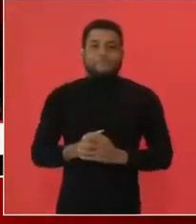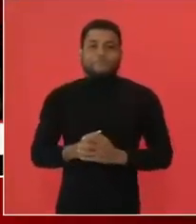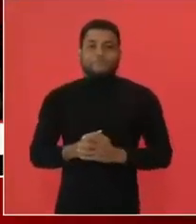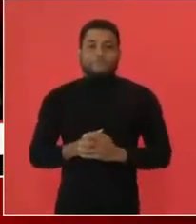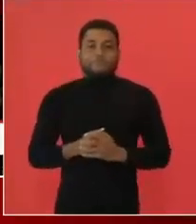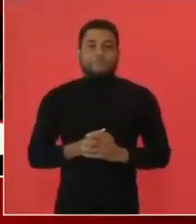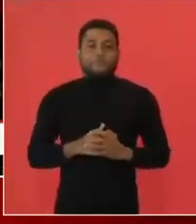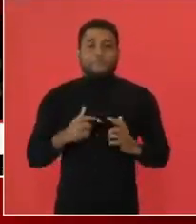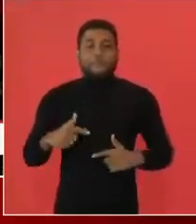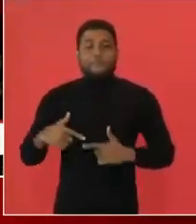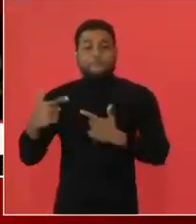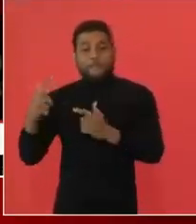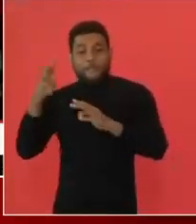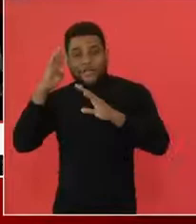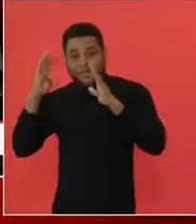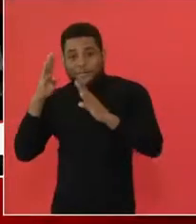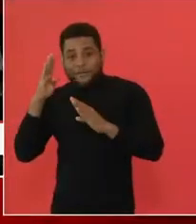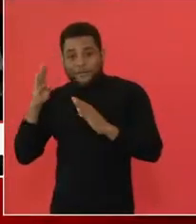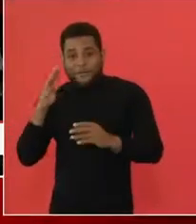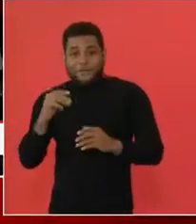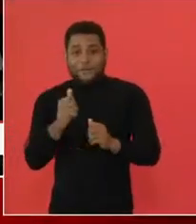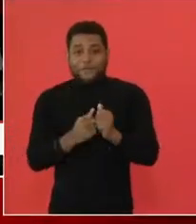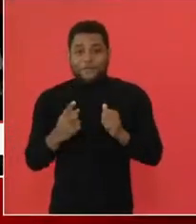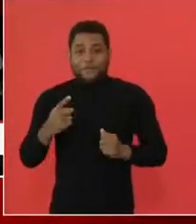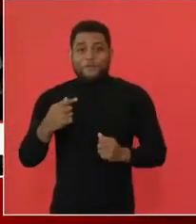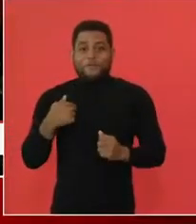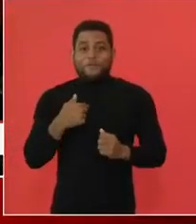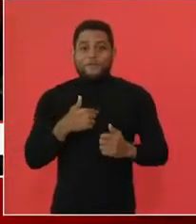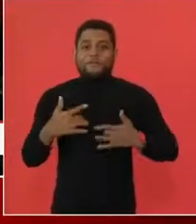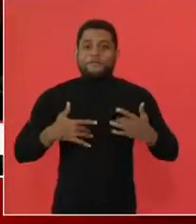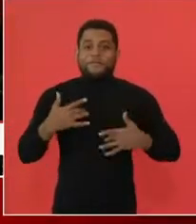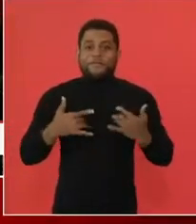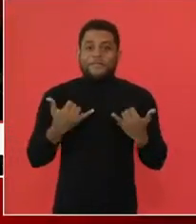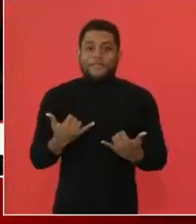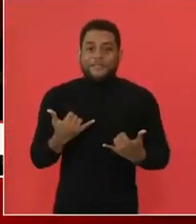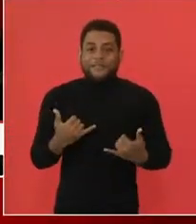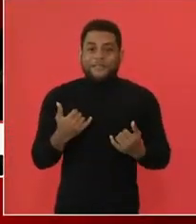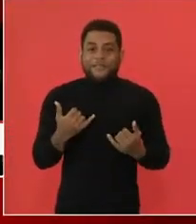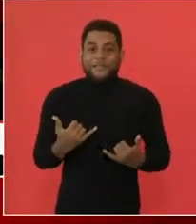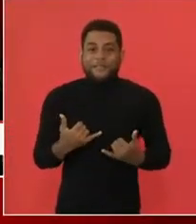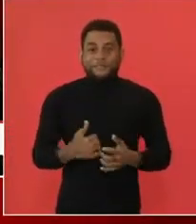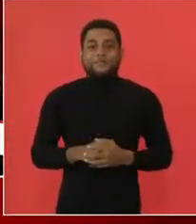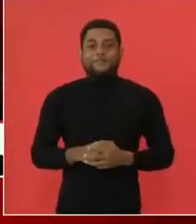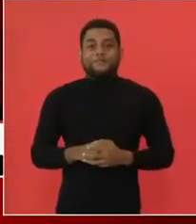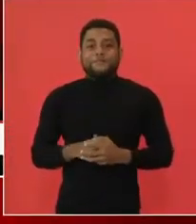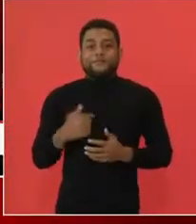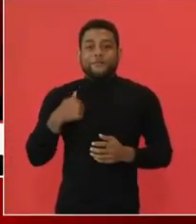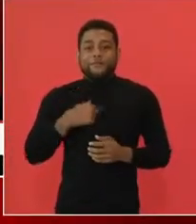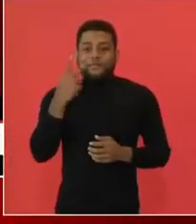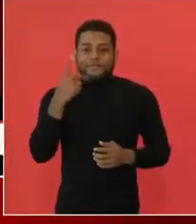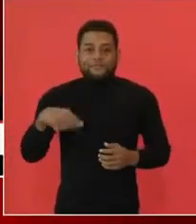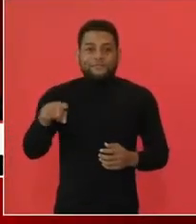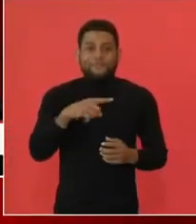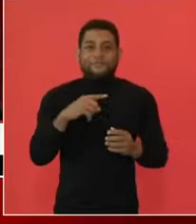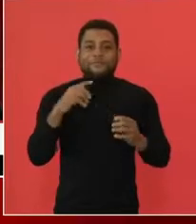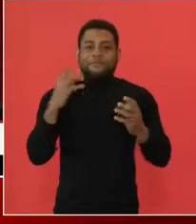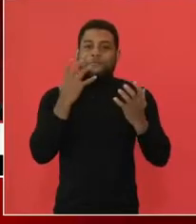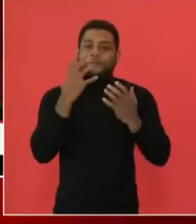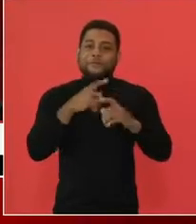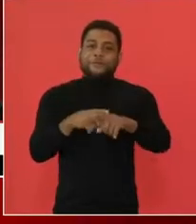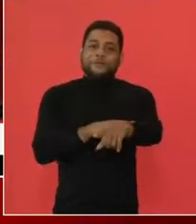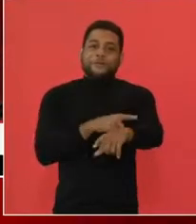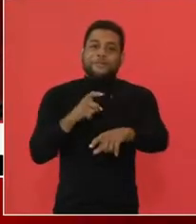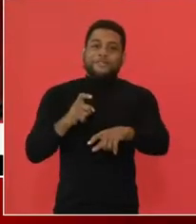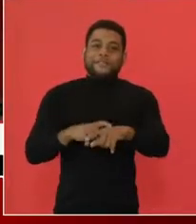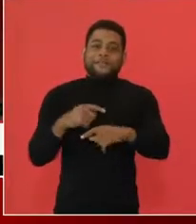Hello, everybody. I'm so super excited to be here today, seeing everybody. It's been a very, very long year, as everybody knows. And